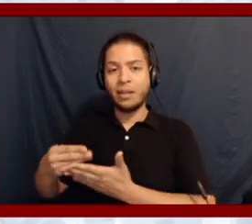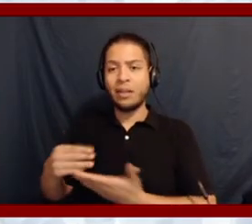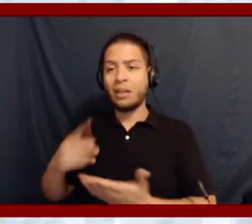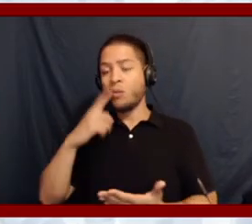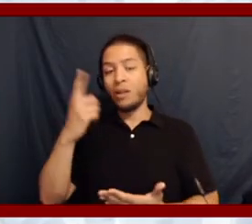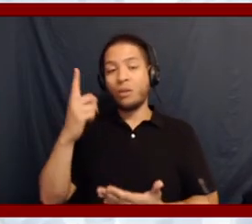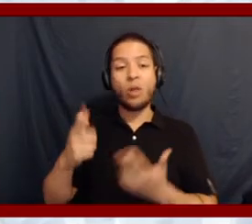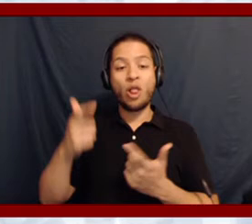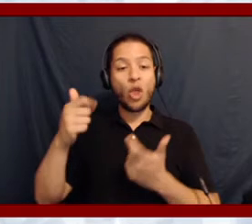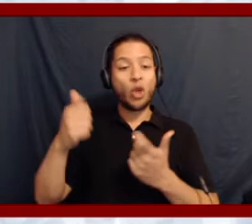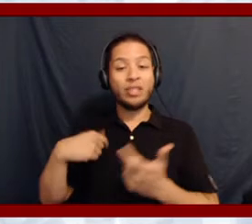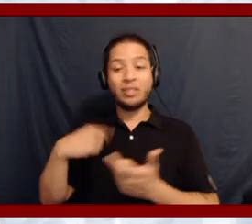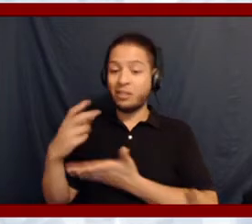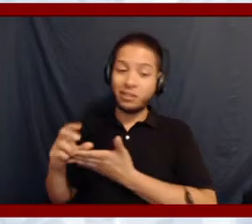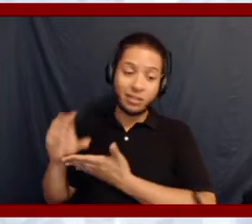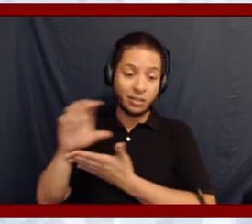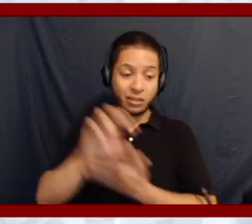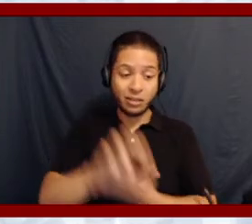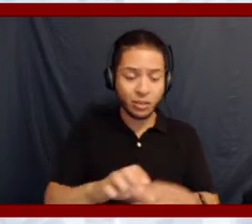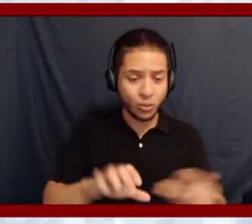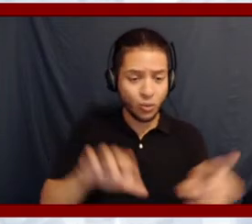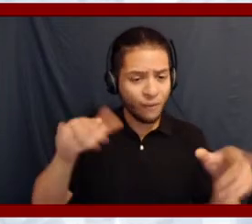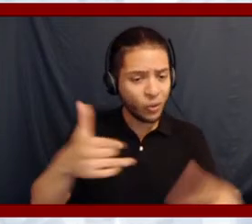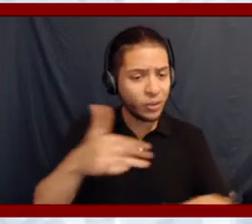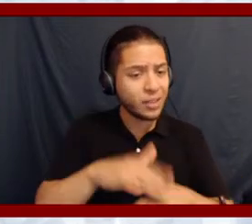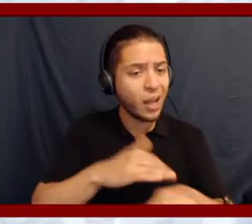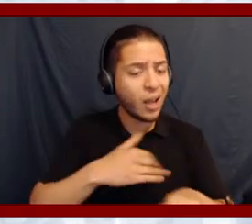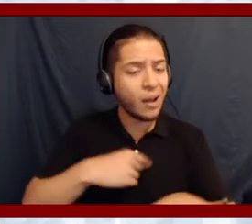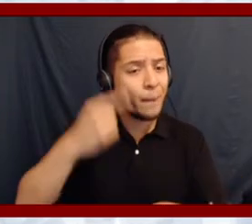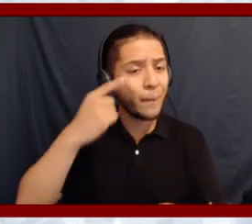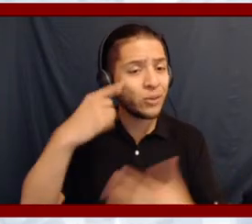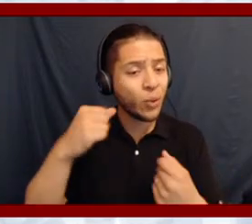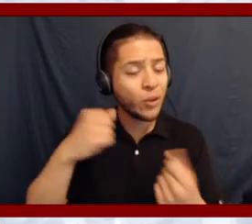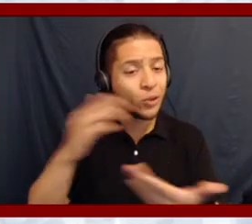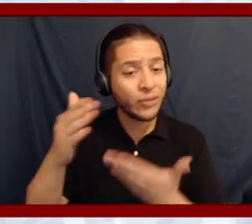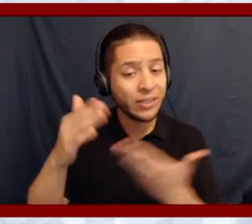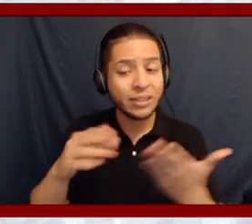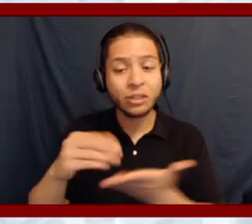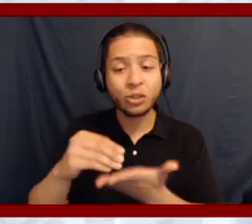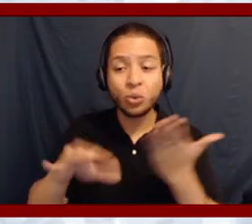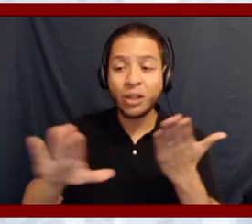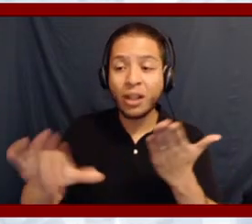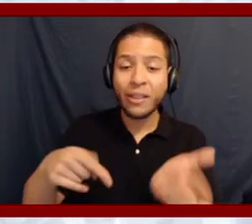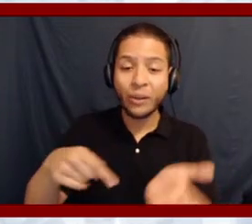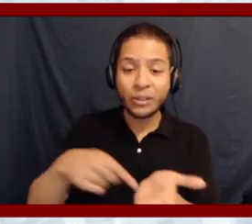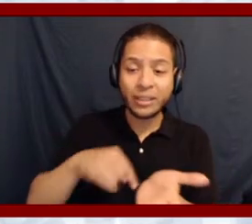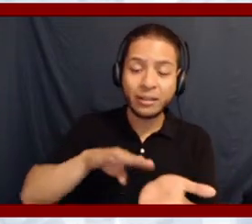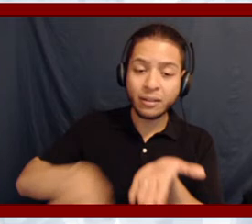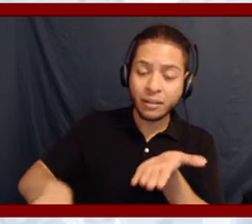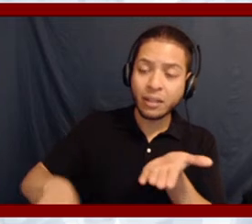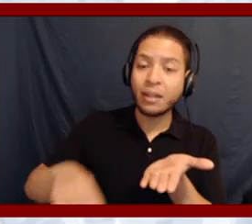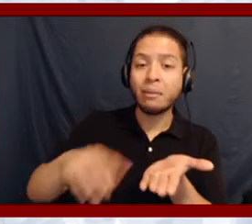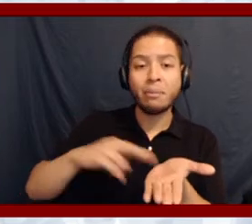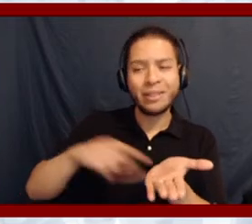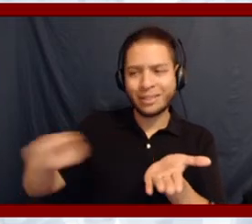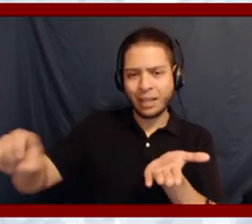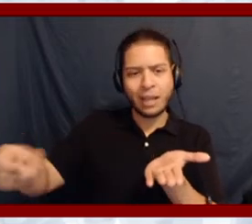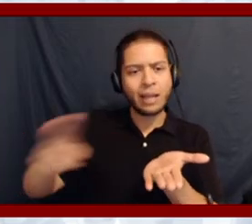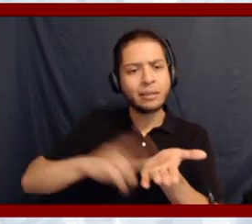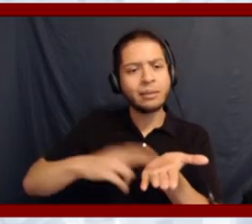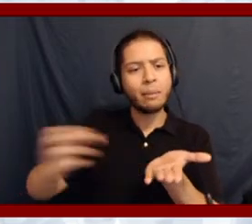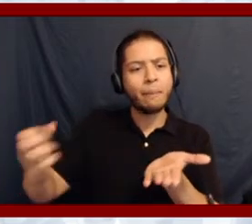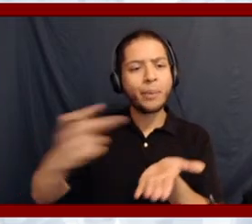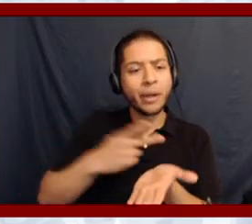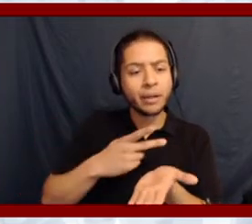mental health services, clear students' institutional debt, which allows them to re-enroll or continue their lives without the additional financial